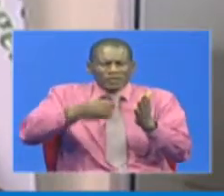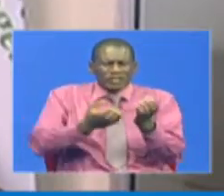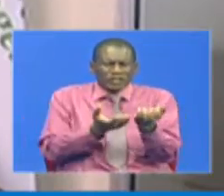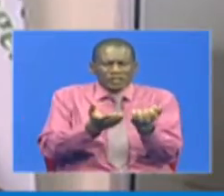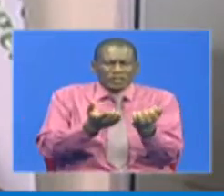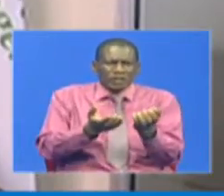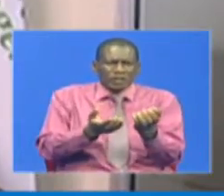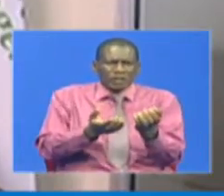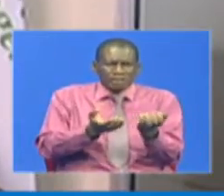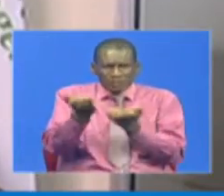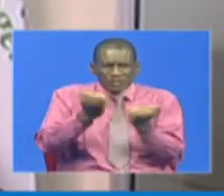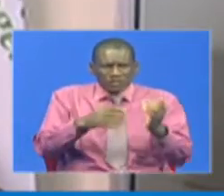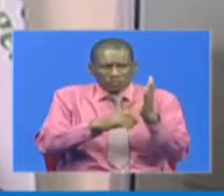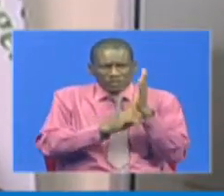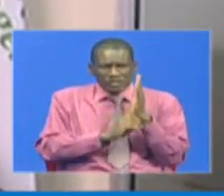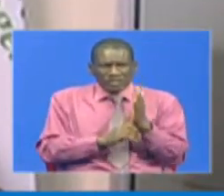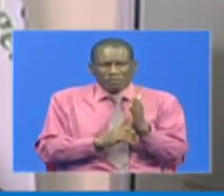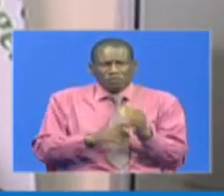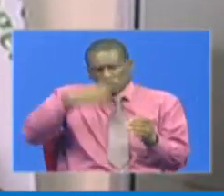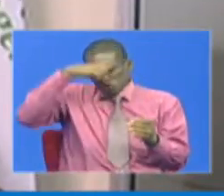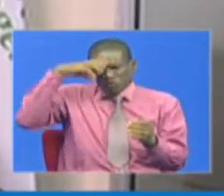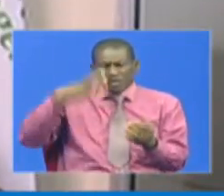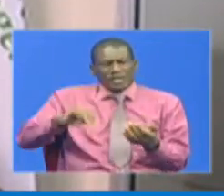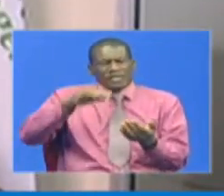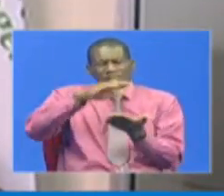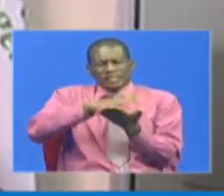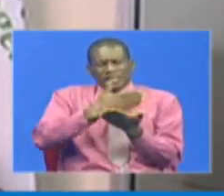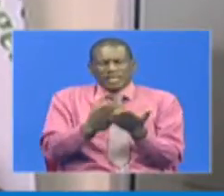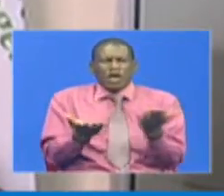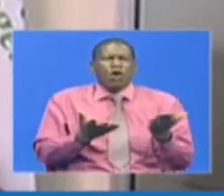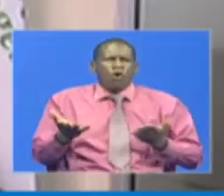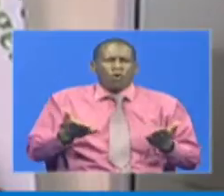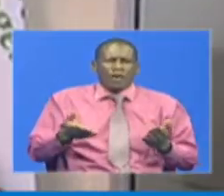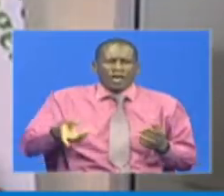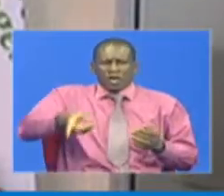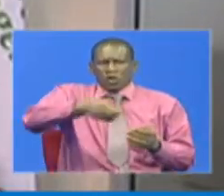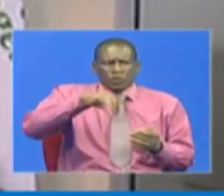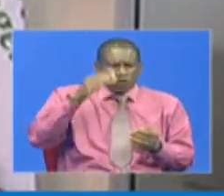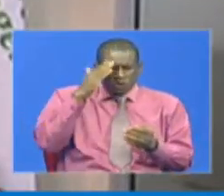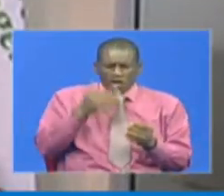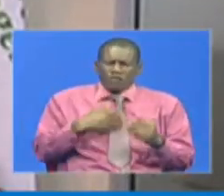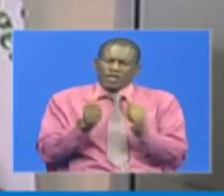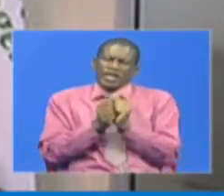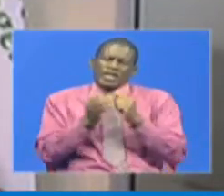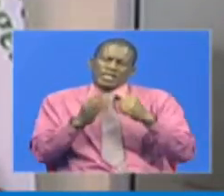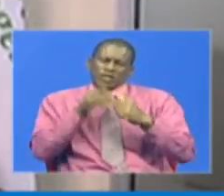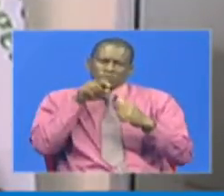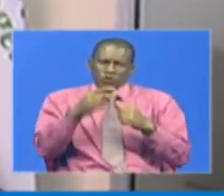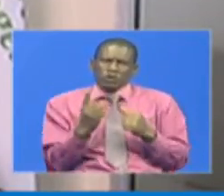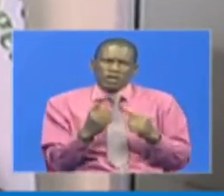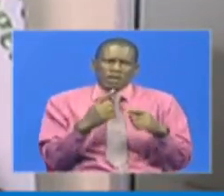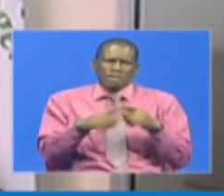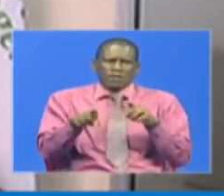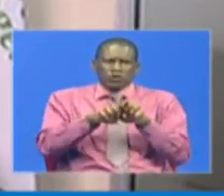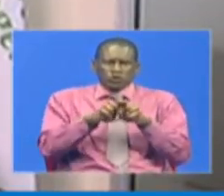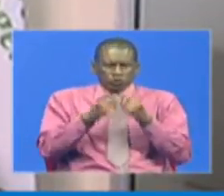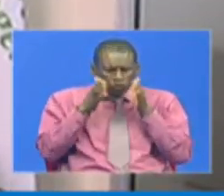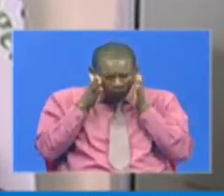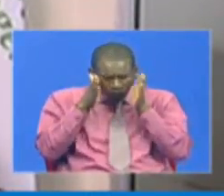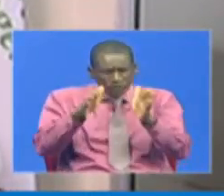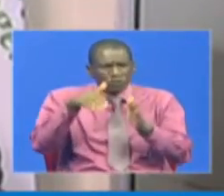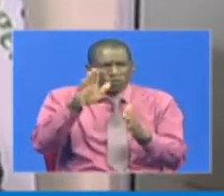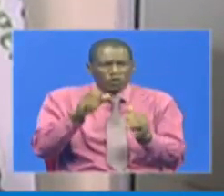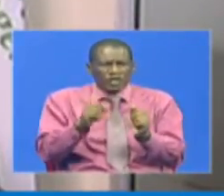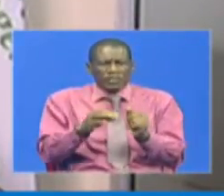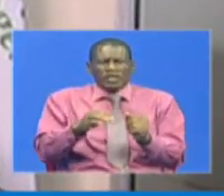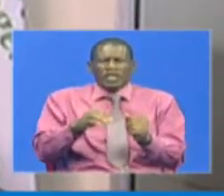for example, the Juakali sector, where we know they are 18.1, but we are also concentrating much on the artisans